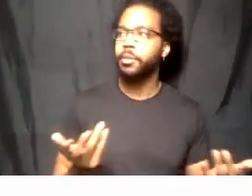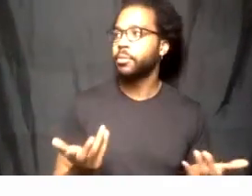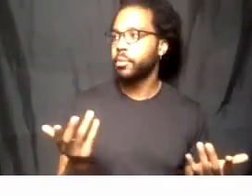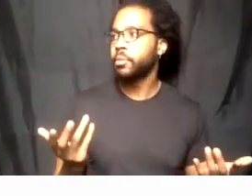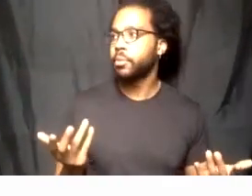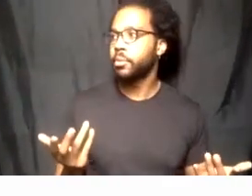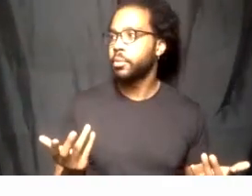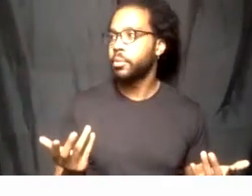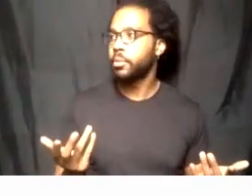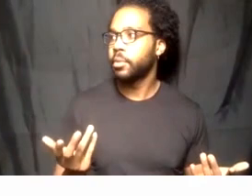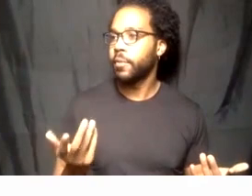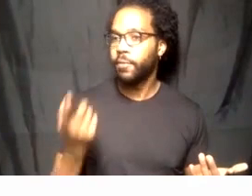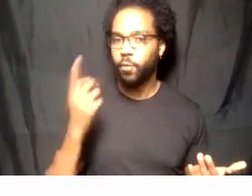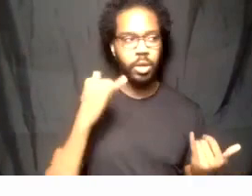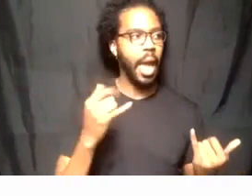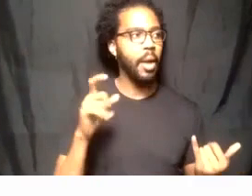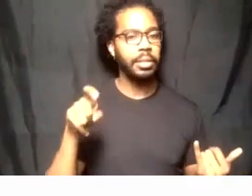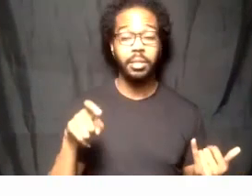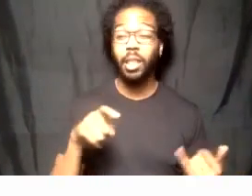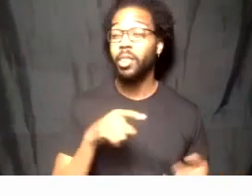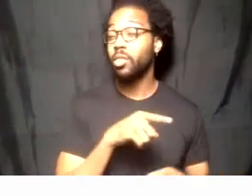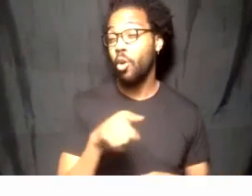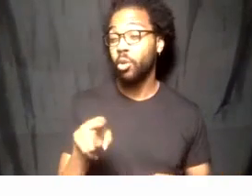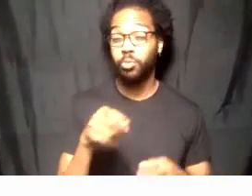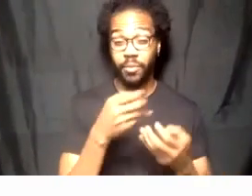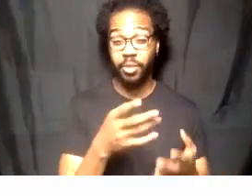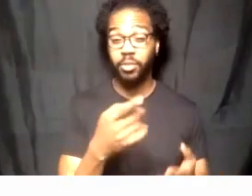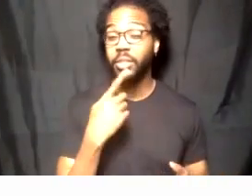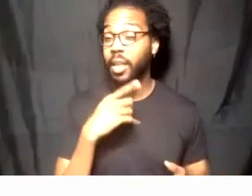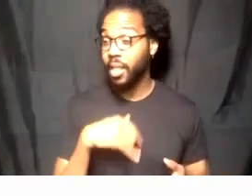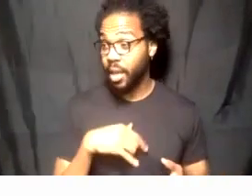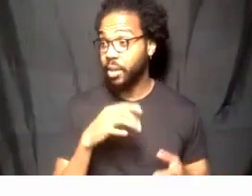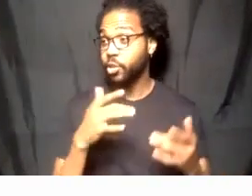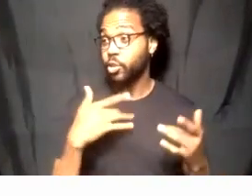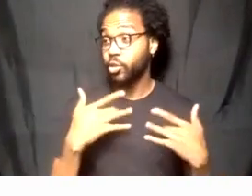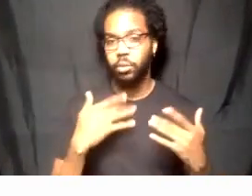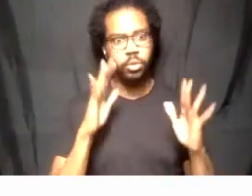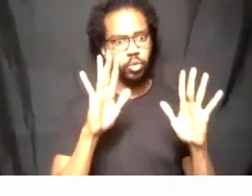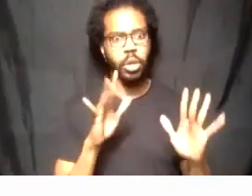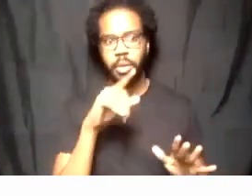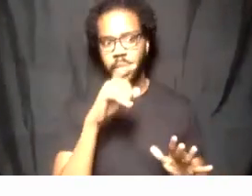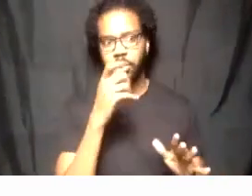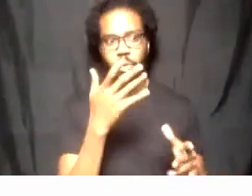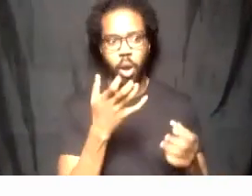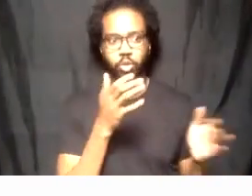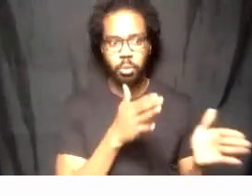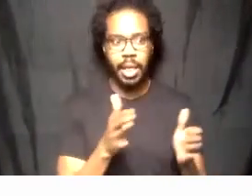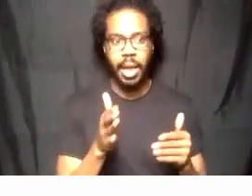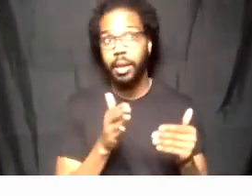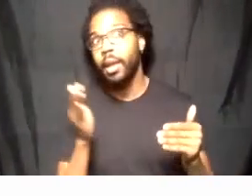be. And those providers who are expressing that concern, that's great because they're wanting to plan ahead.